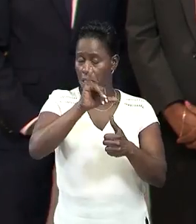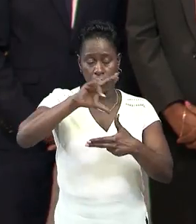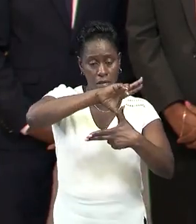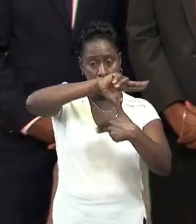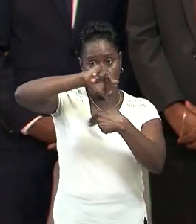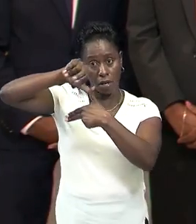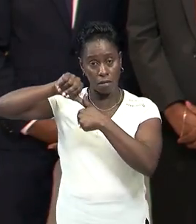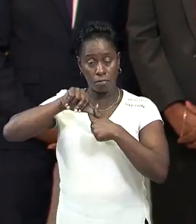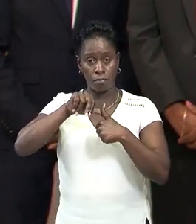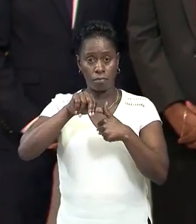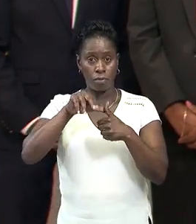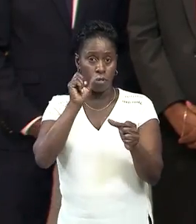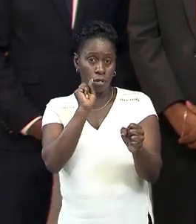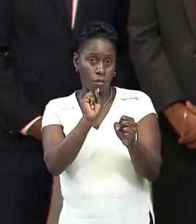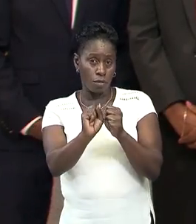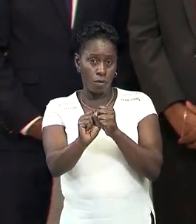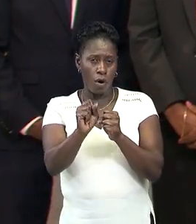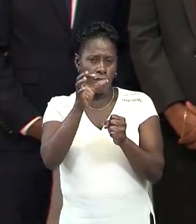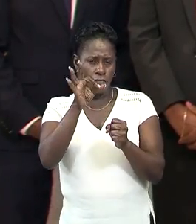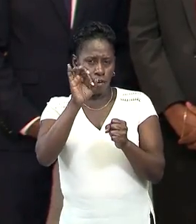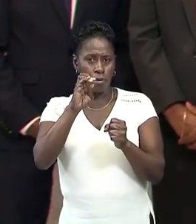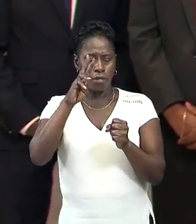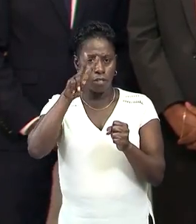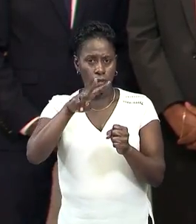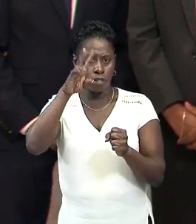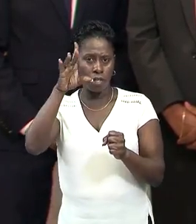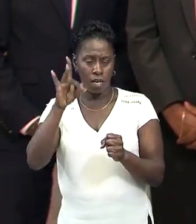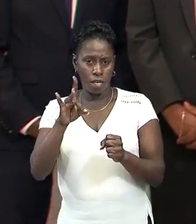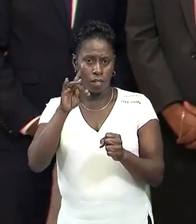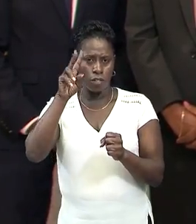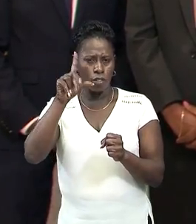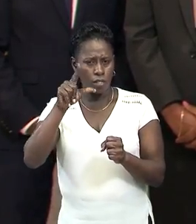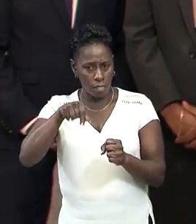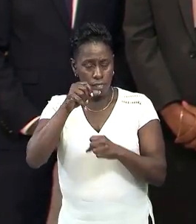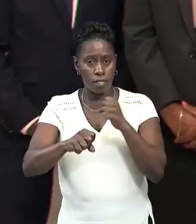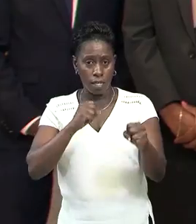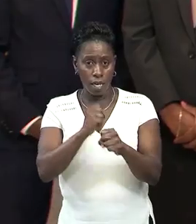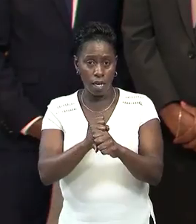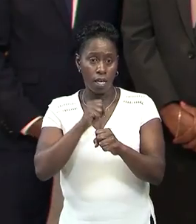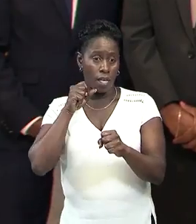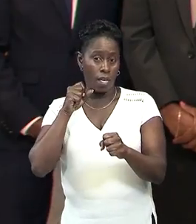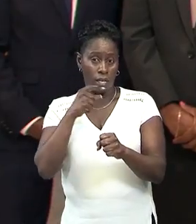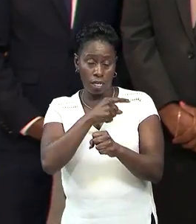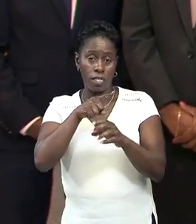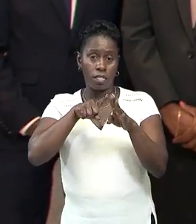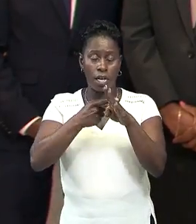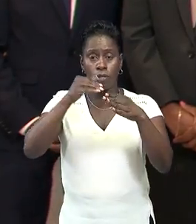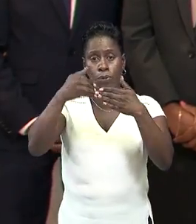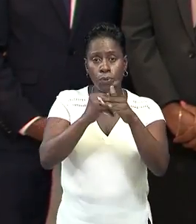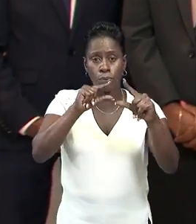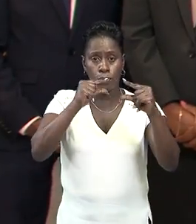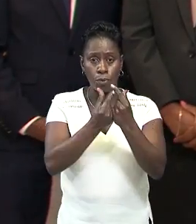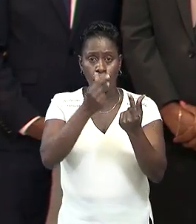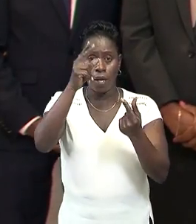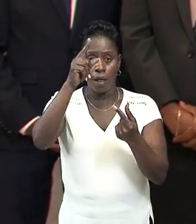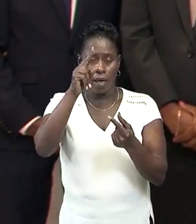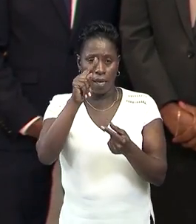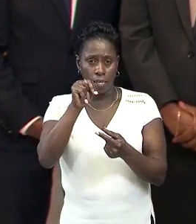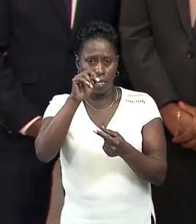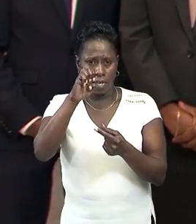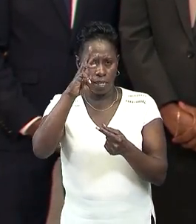hurricane. Therefore, on February 28, 2020, I activated the National Emergency Management Advisory